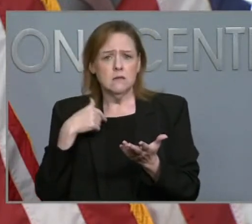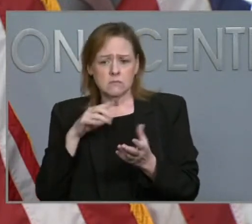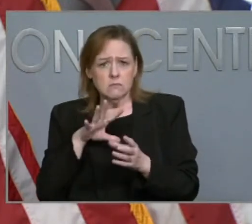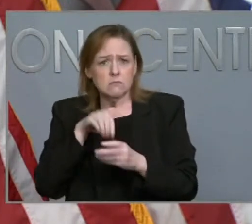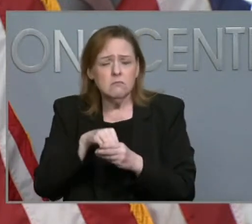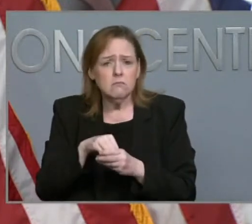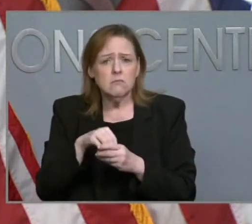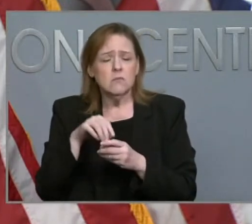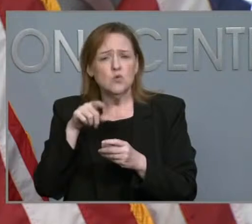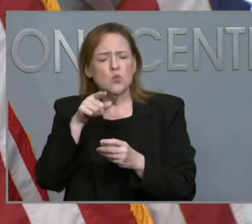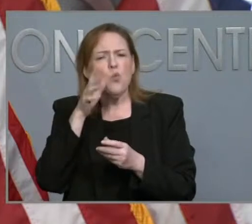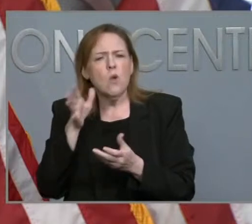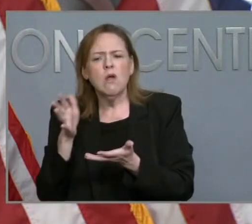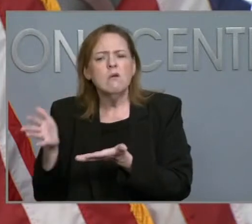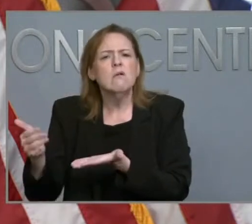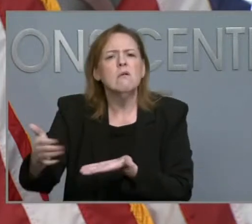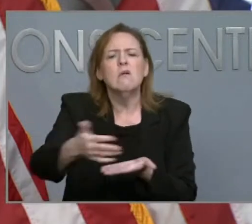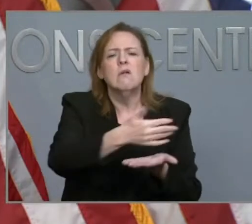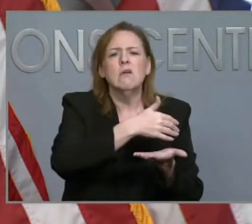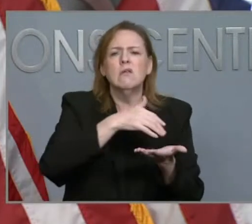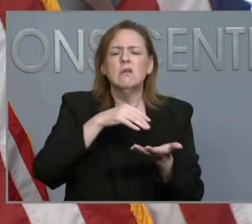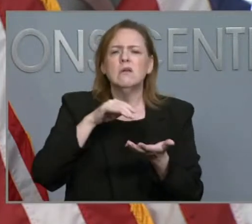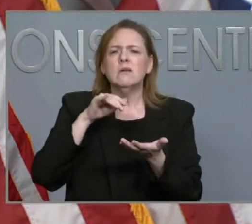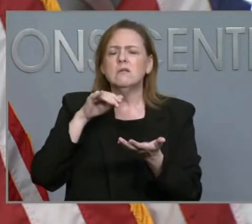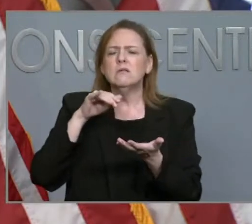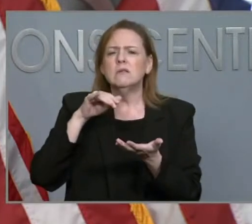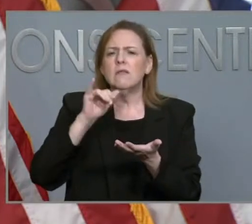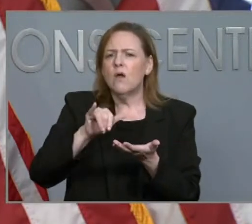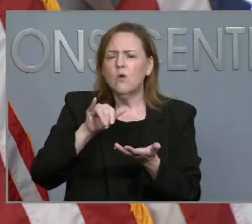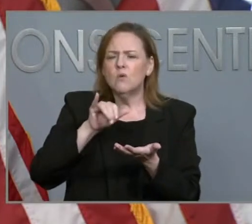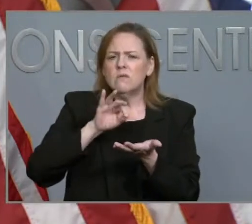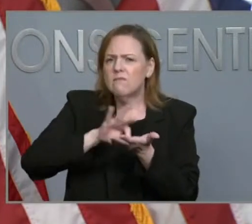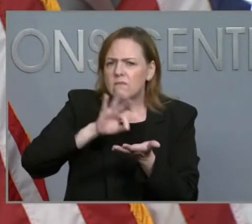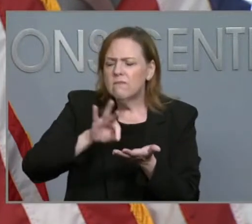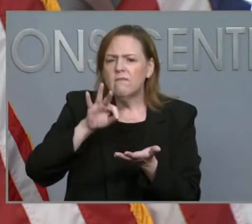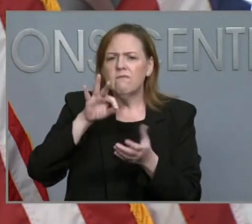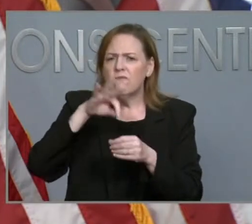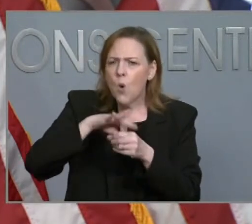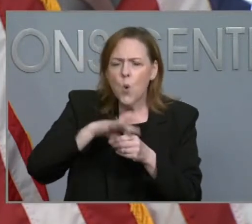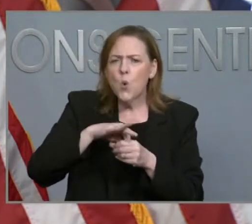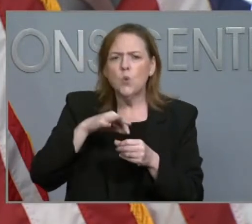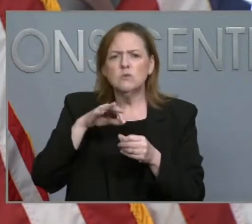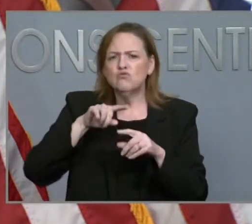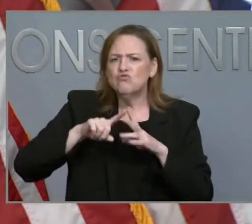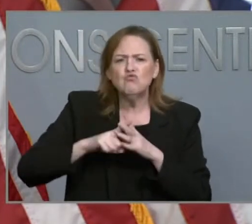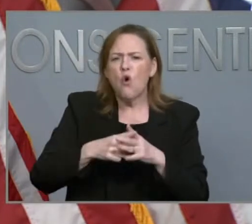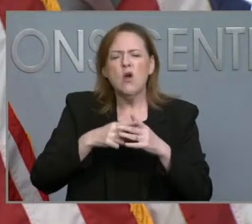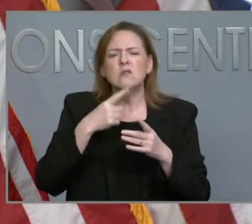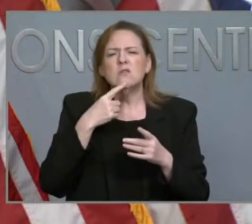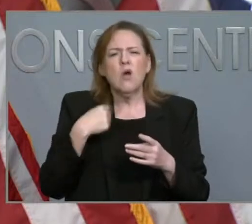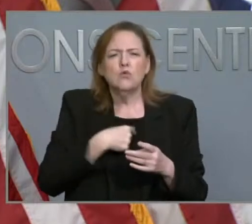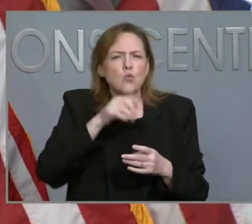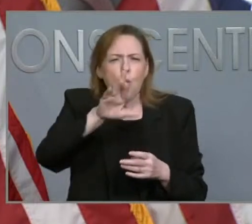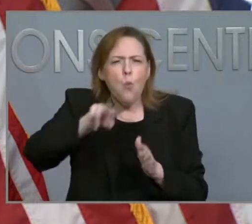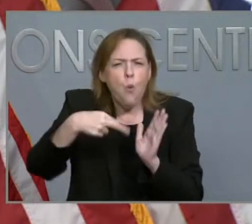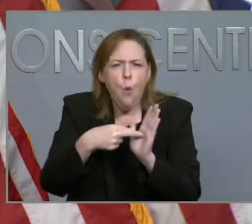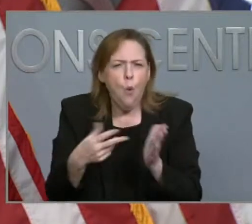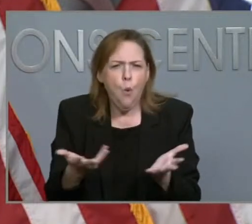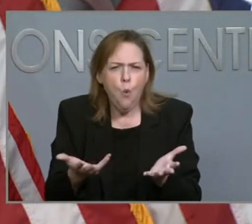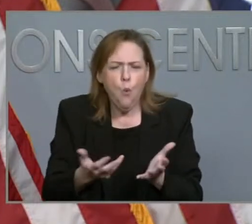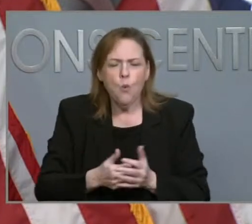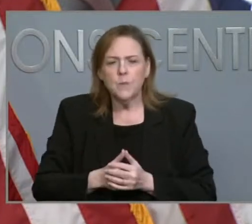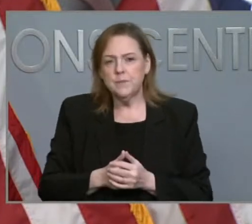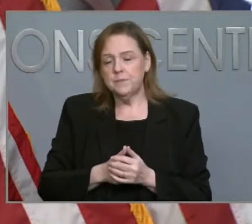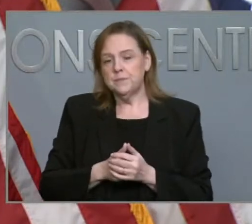them up? Sort of, can you walk voters through what role you guys will play in kind of getting the count started? Yeah. I don't have our 10